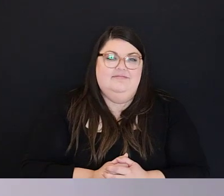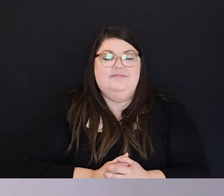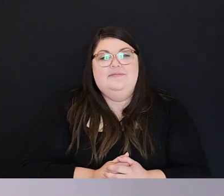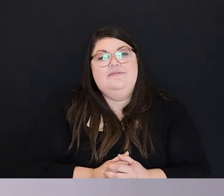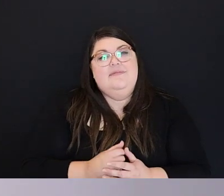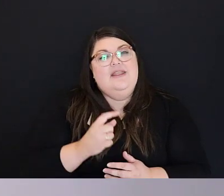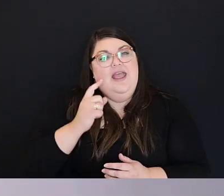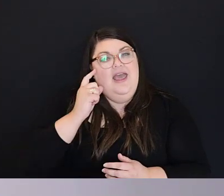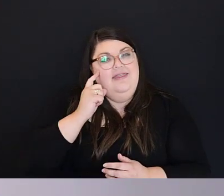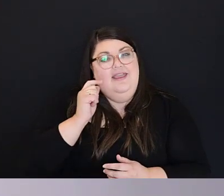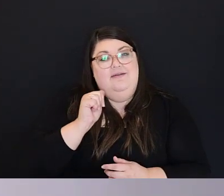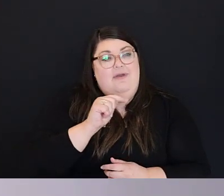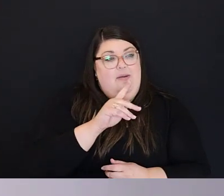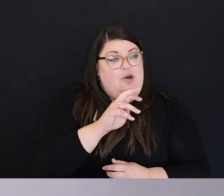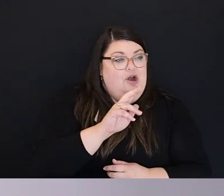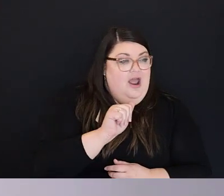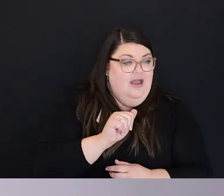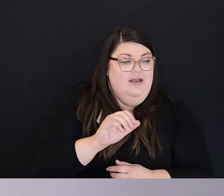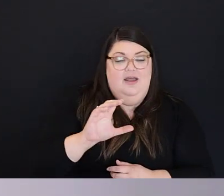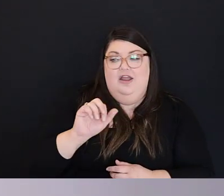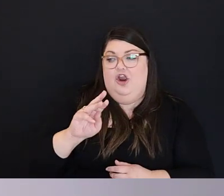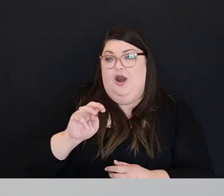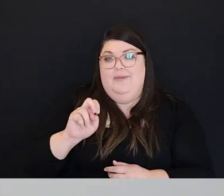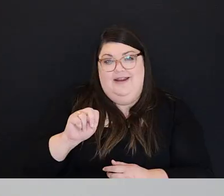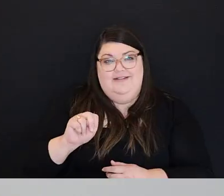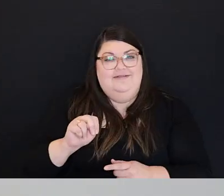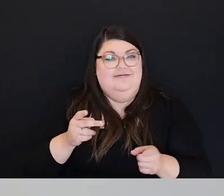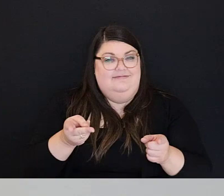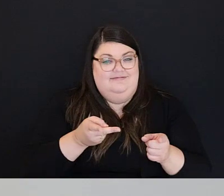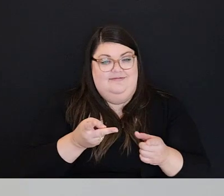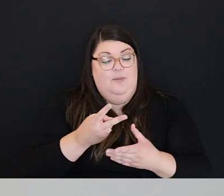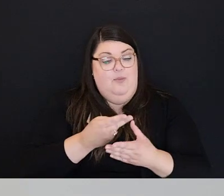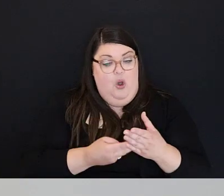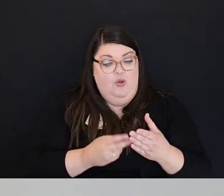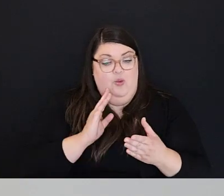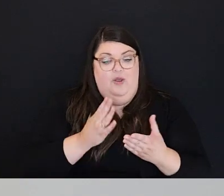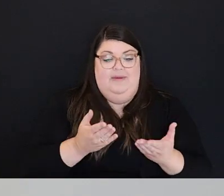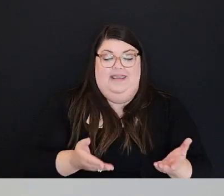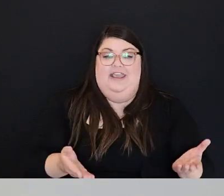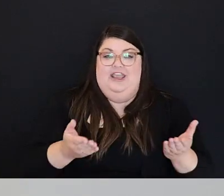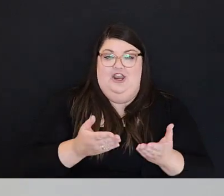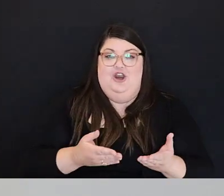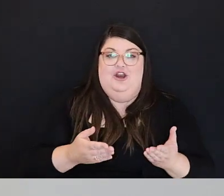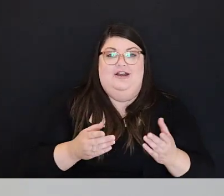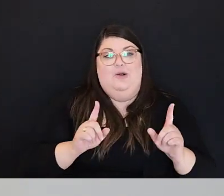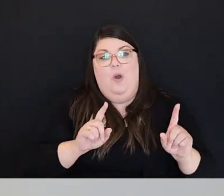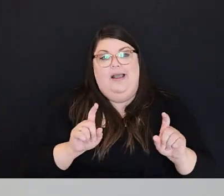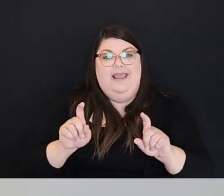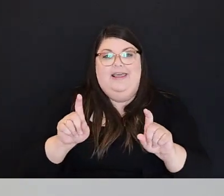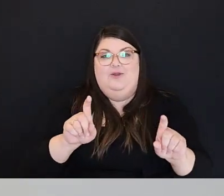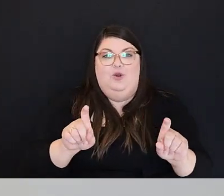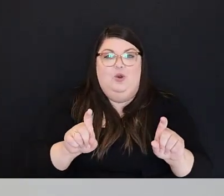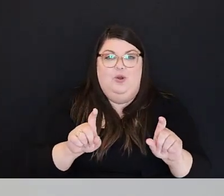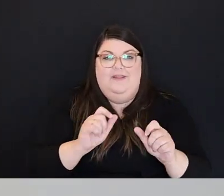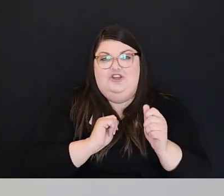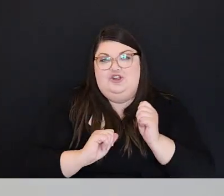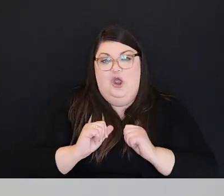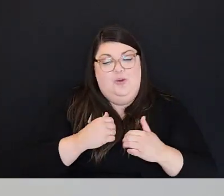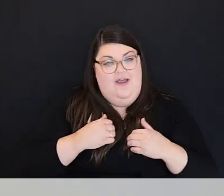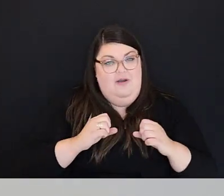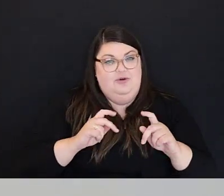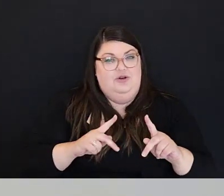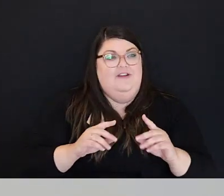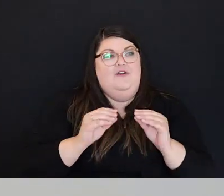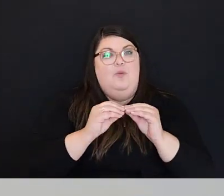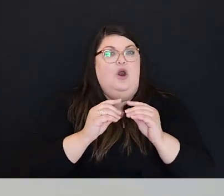think Alberta and Carmen will both be here and be here and walking through the shows, and we'll have the opportunity also for just